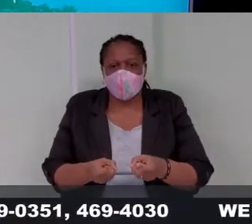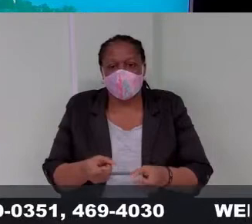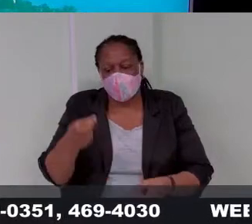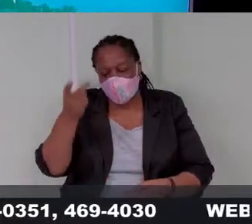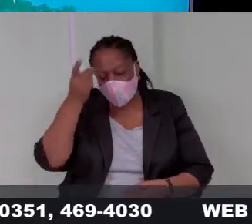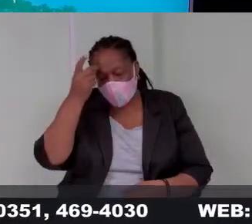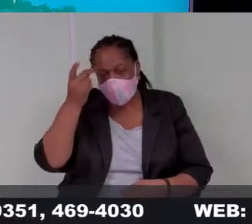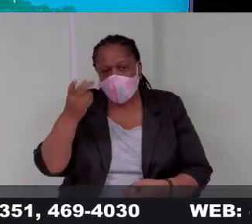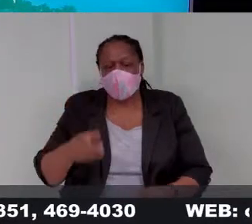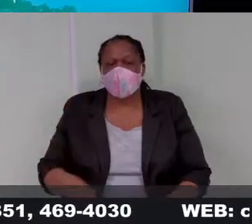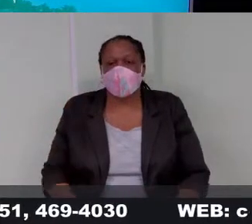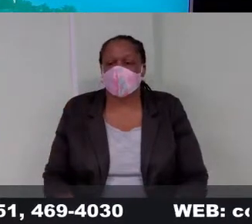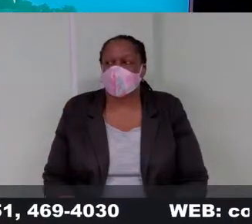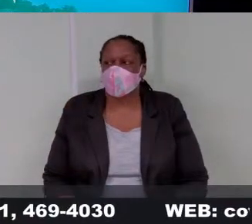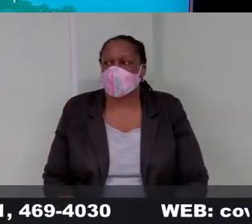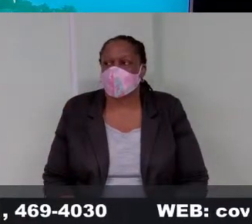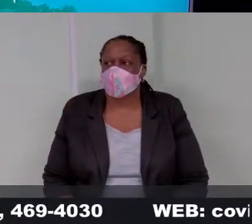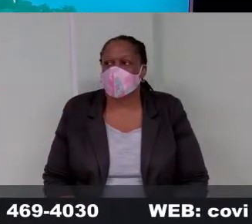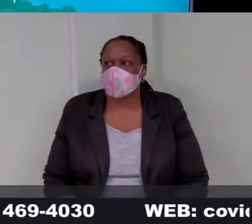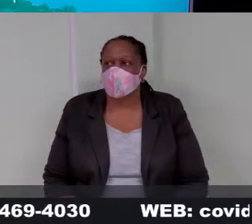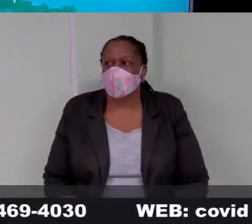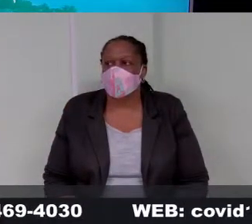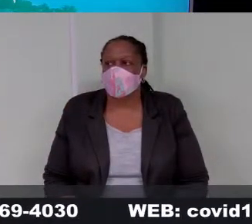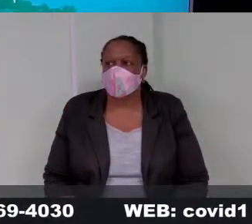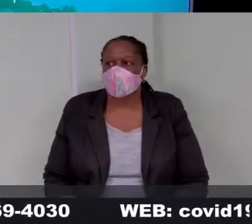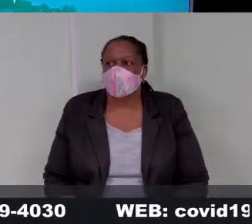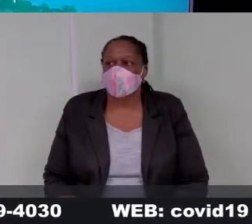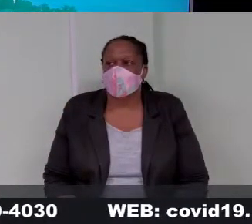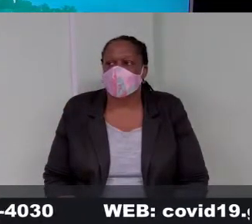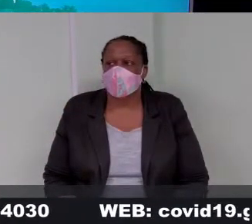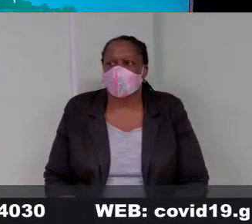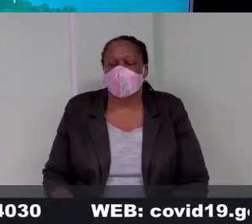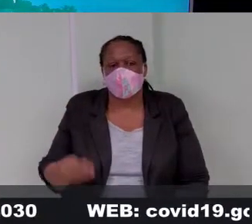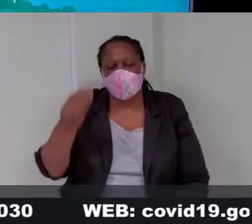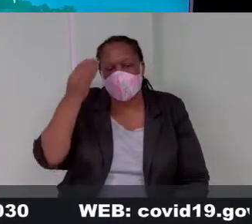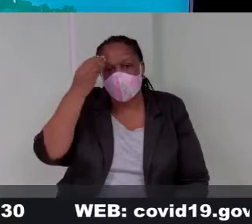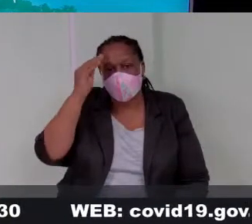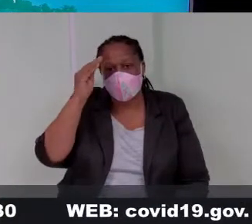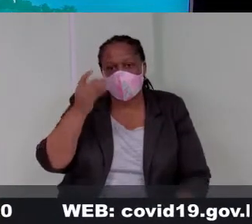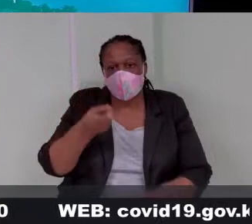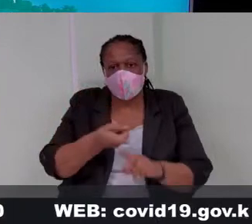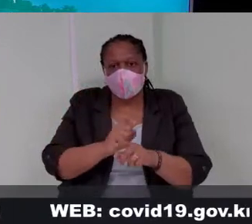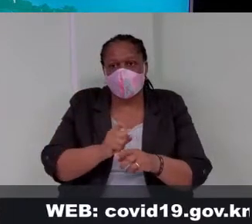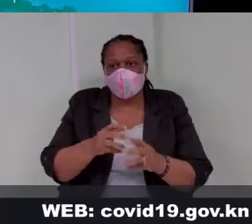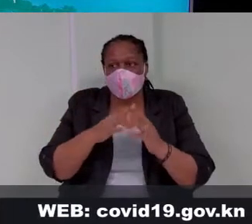virus. Anthony Fauci, the U.S. top